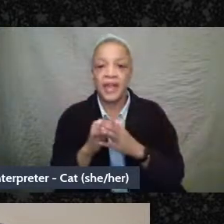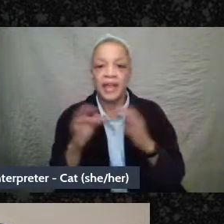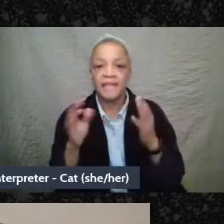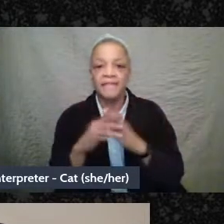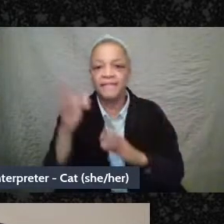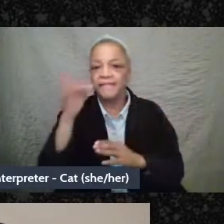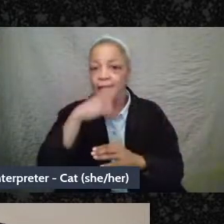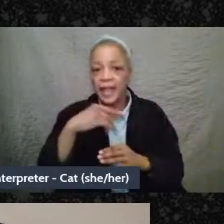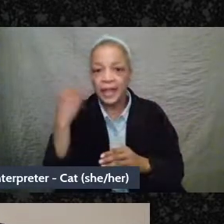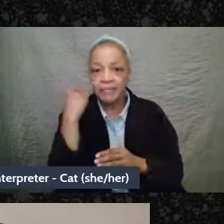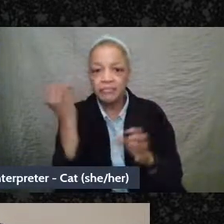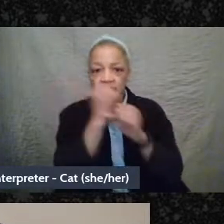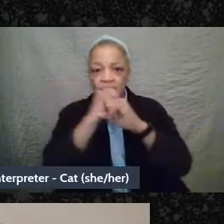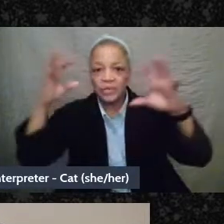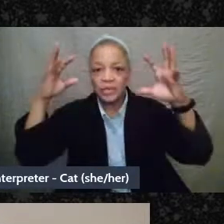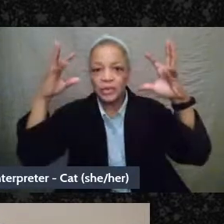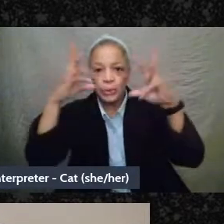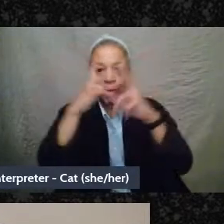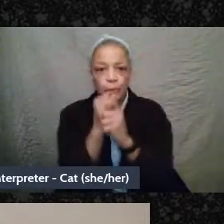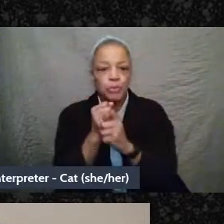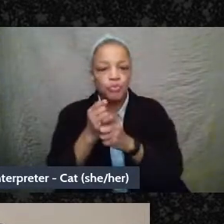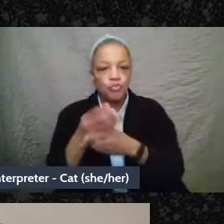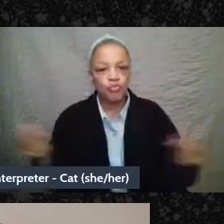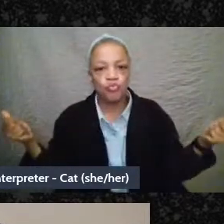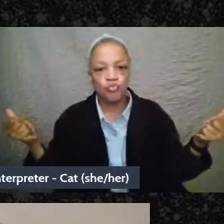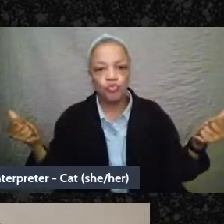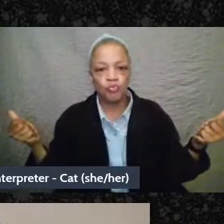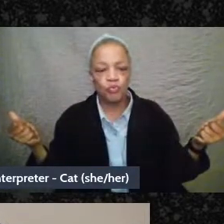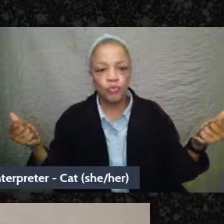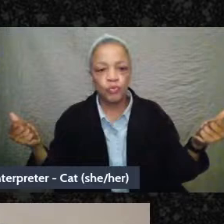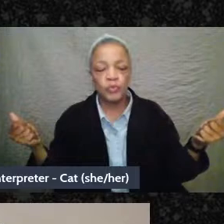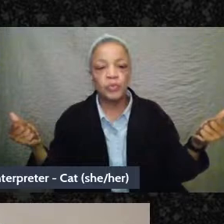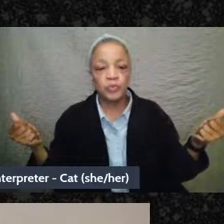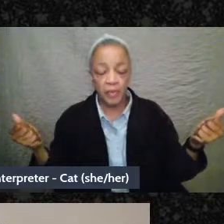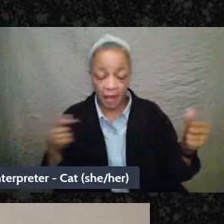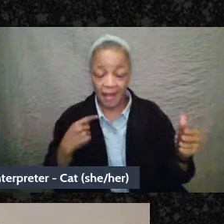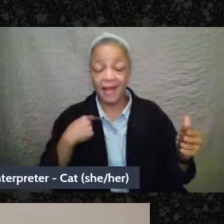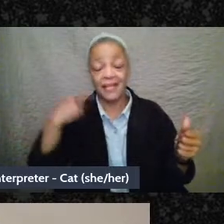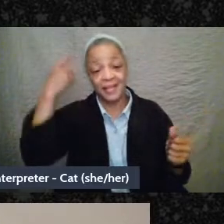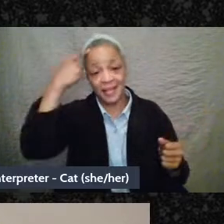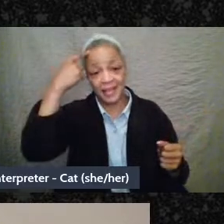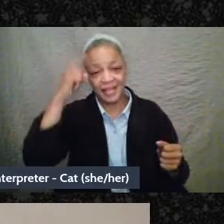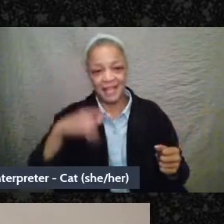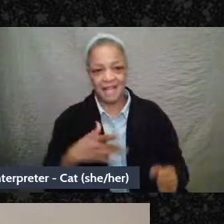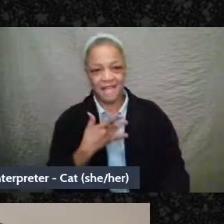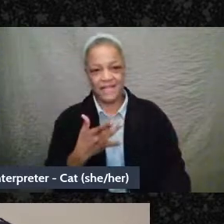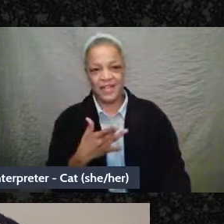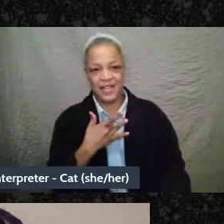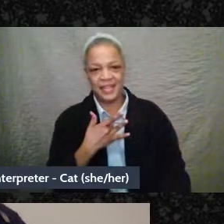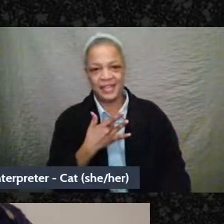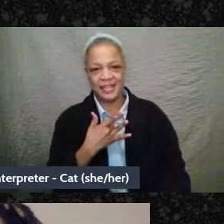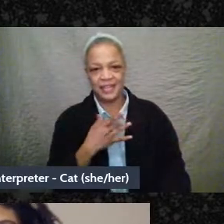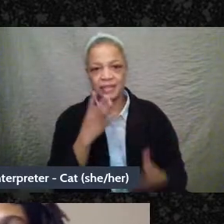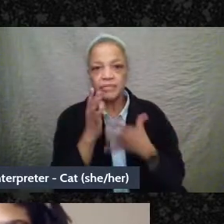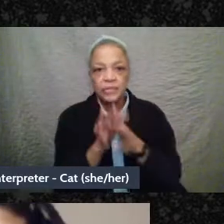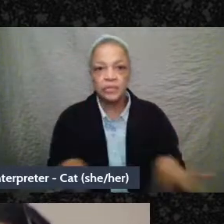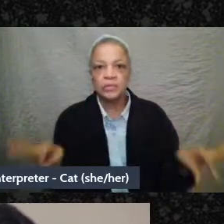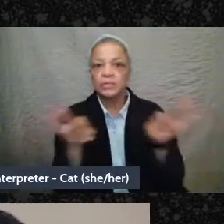safety in folks' heads, and I think that feels really